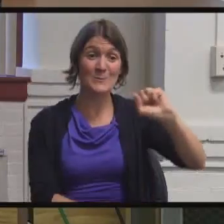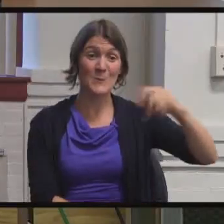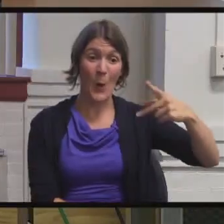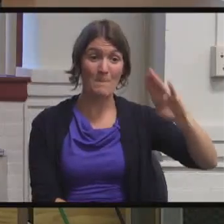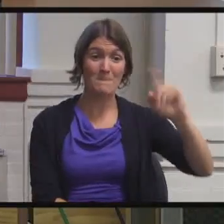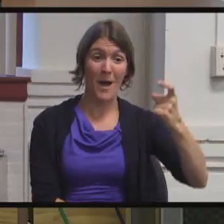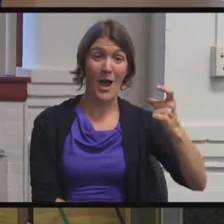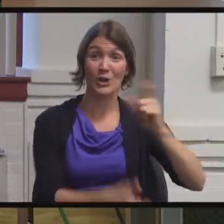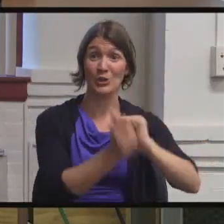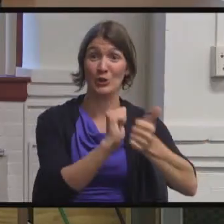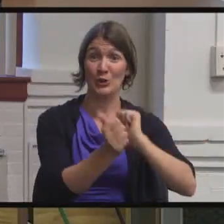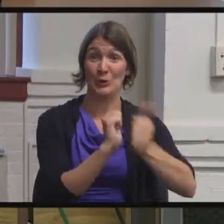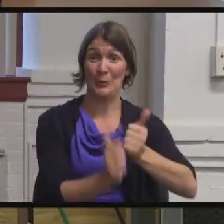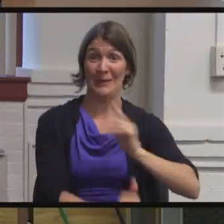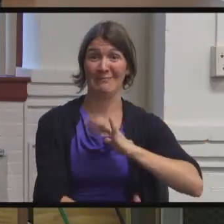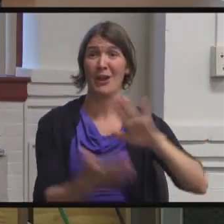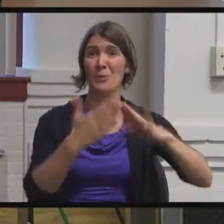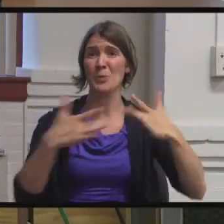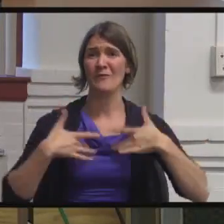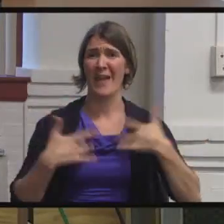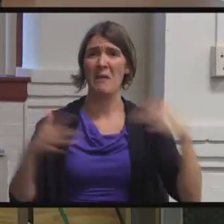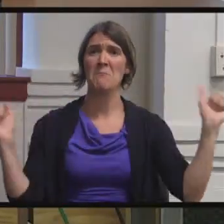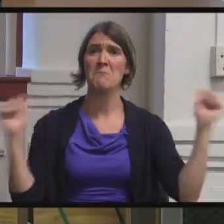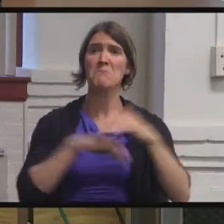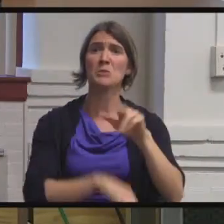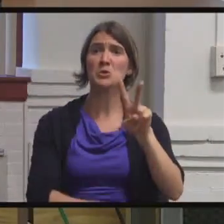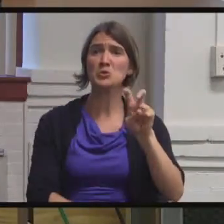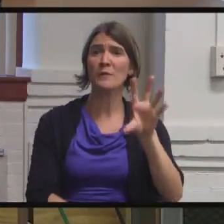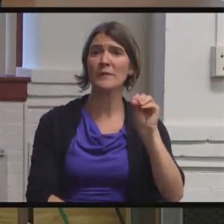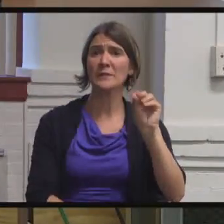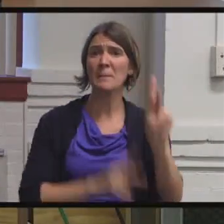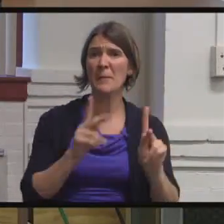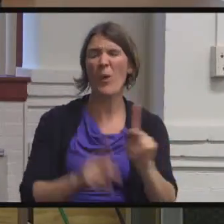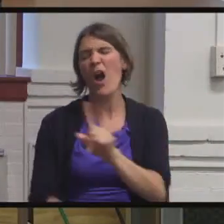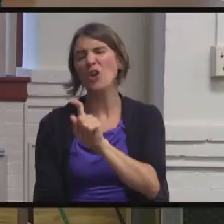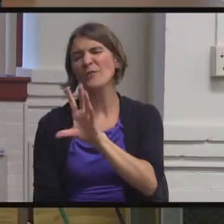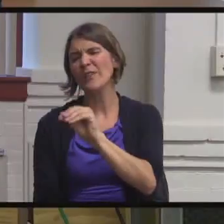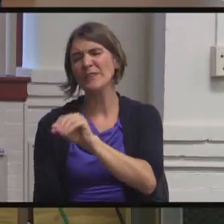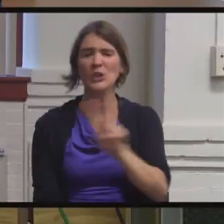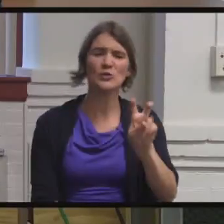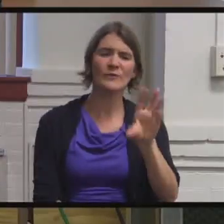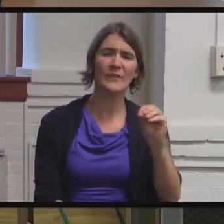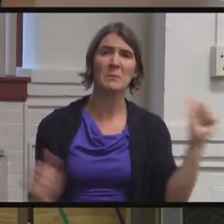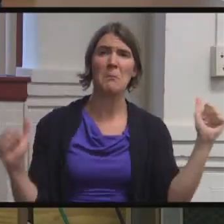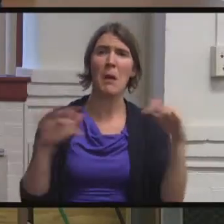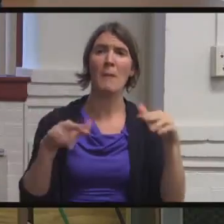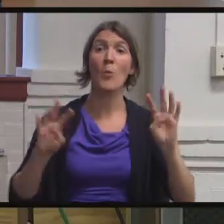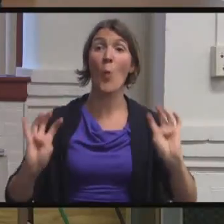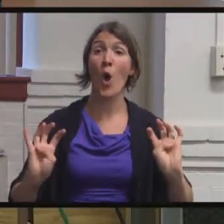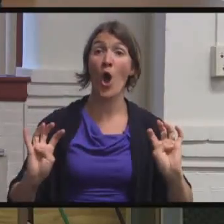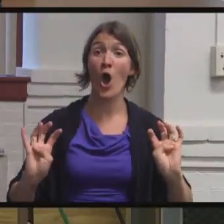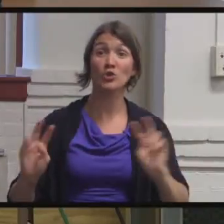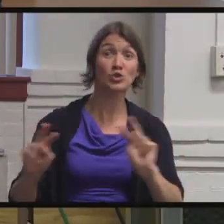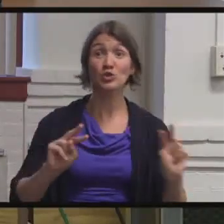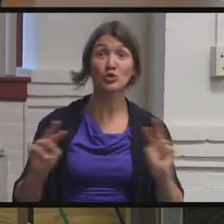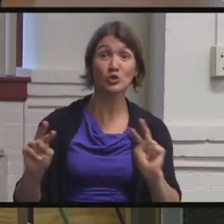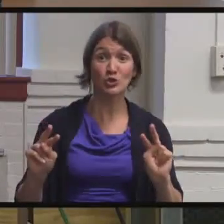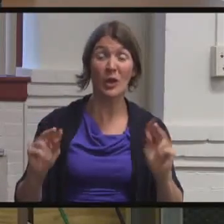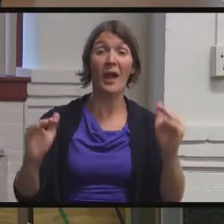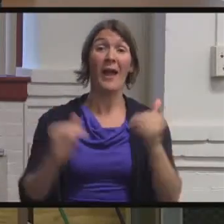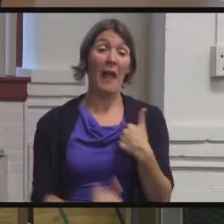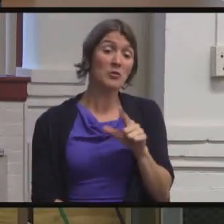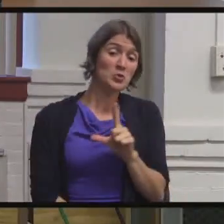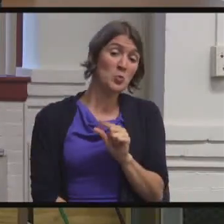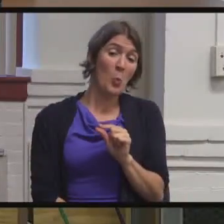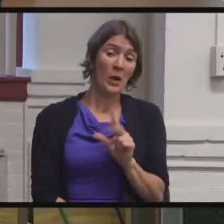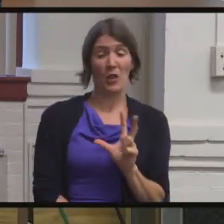every year. It's a community event. We see about 250 people, well, 150 to 250 people show up as spectators, and between